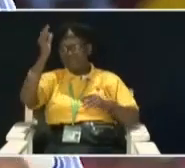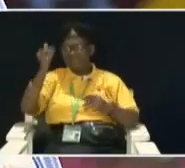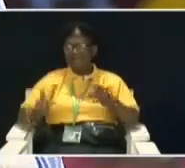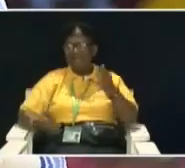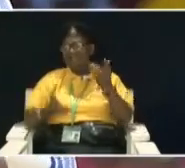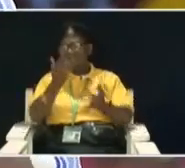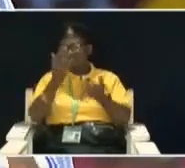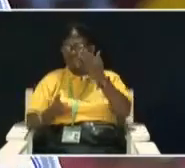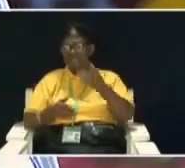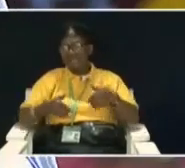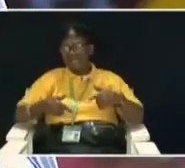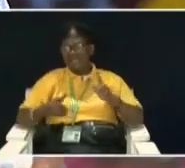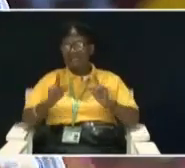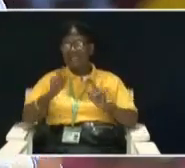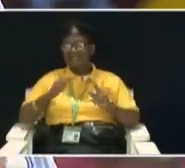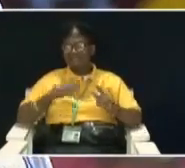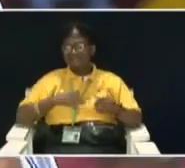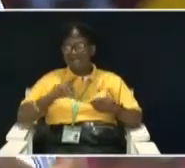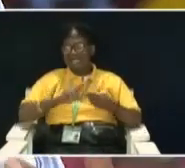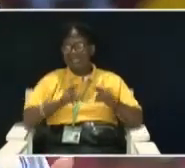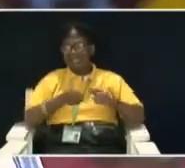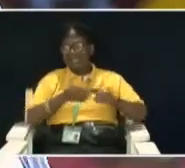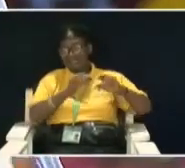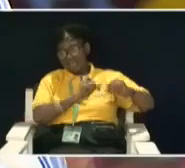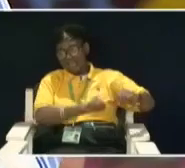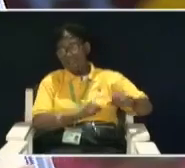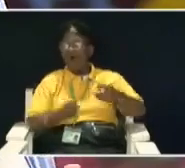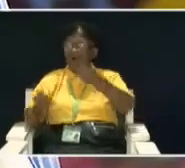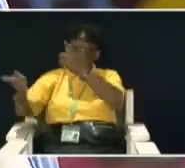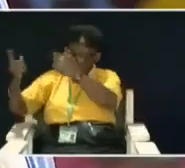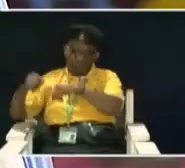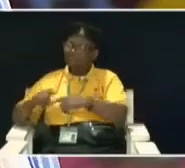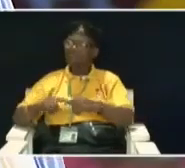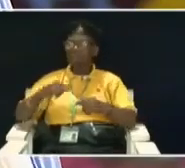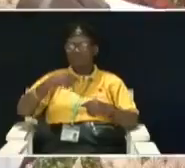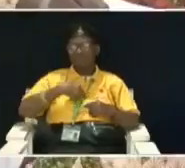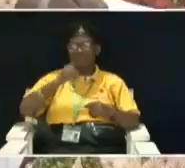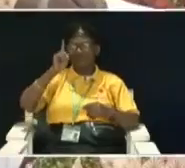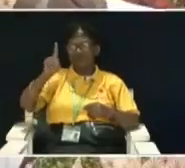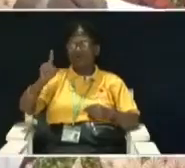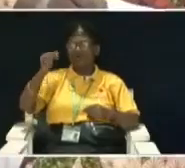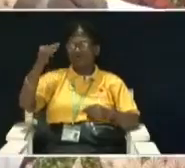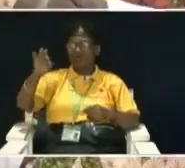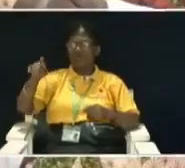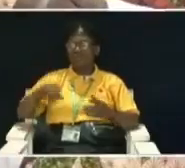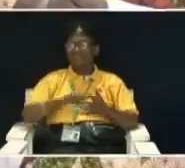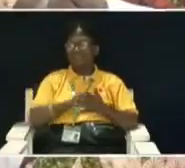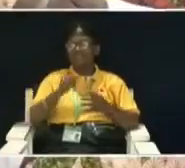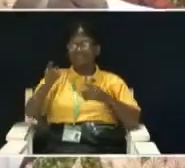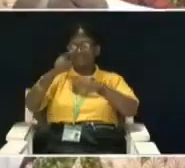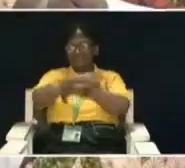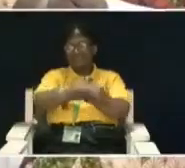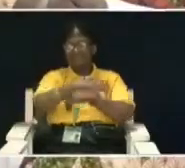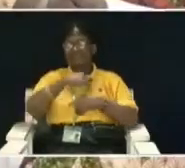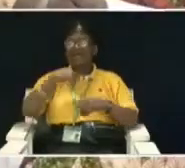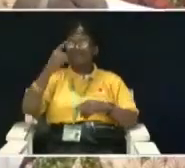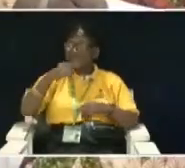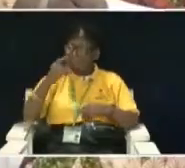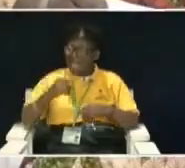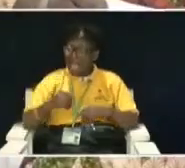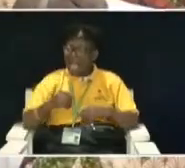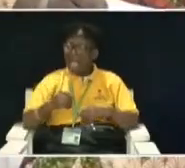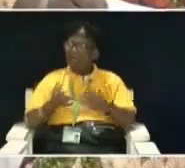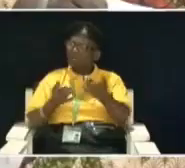Let my neighbors come to me one of these days and say, 'Wait a minute, how come your children are never sick?